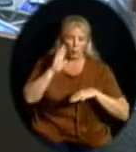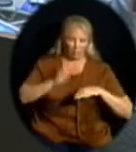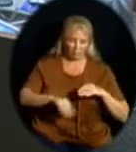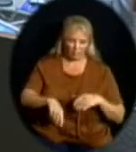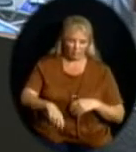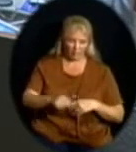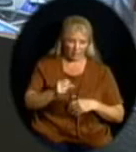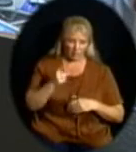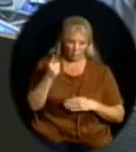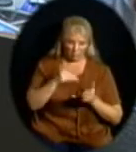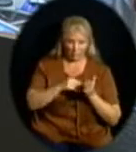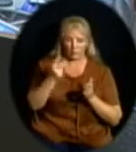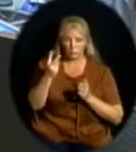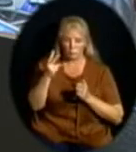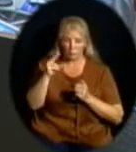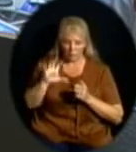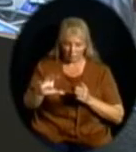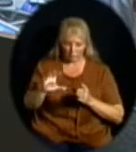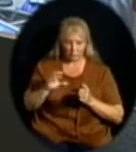Okay, great, thanks.